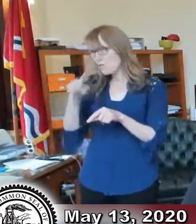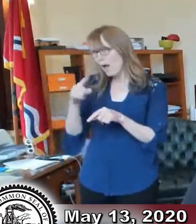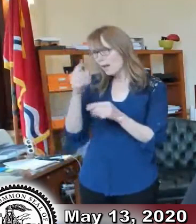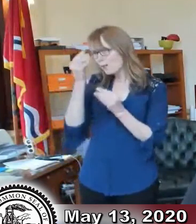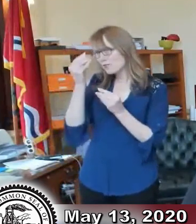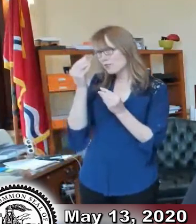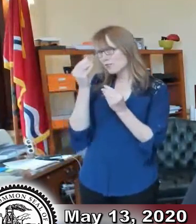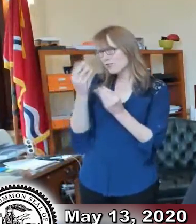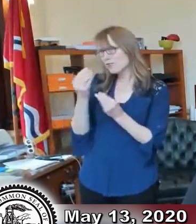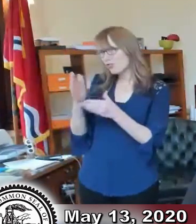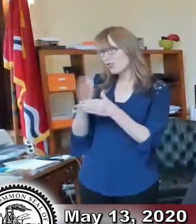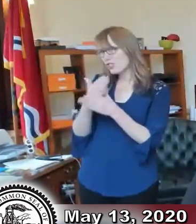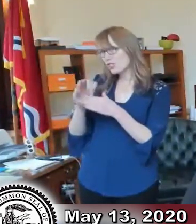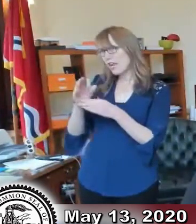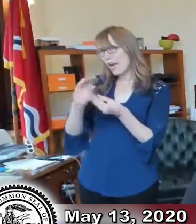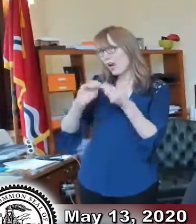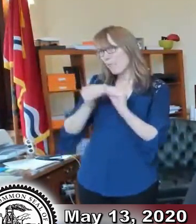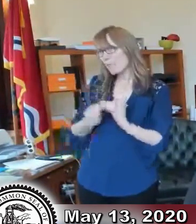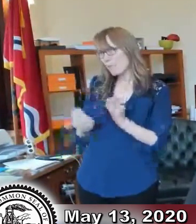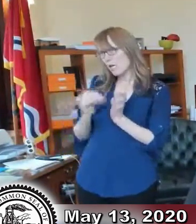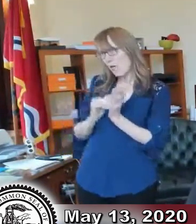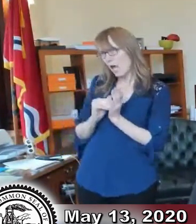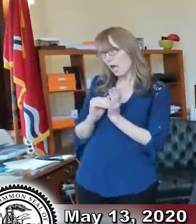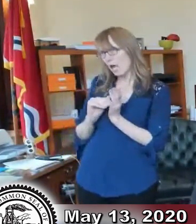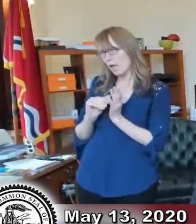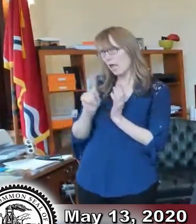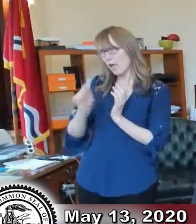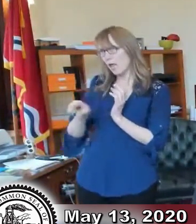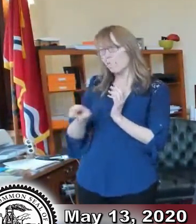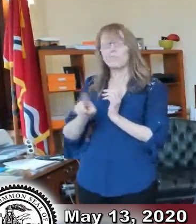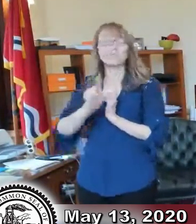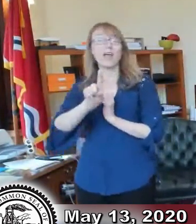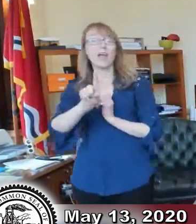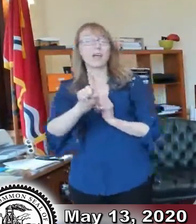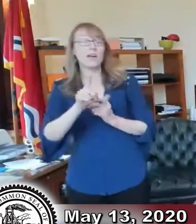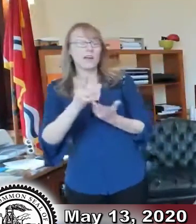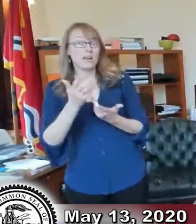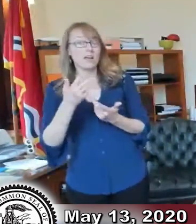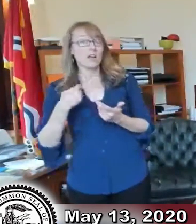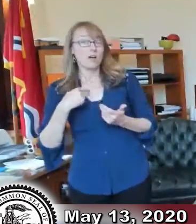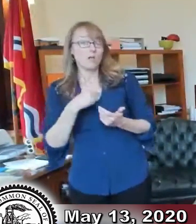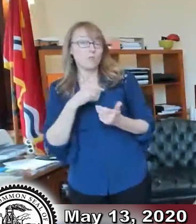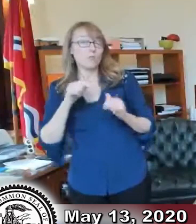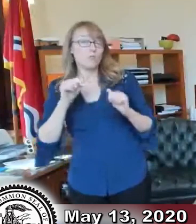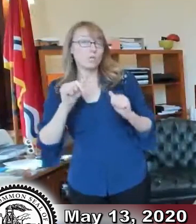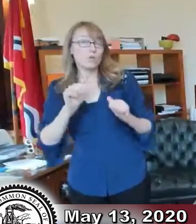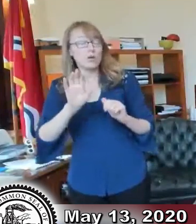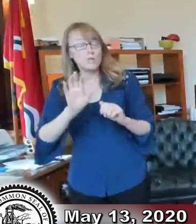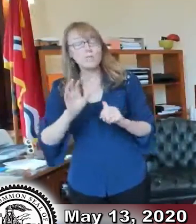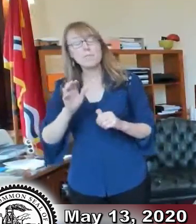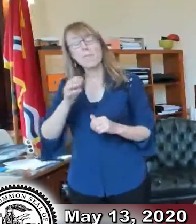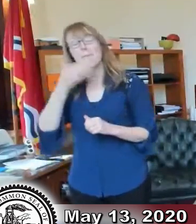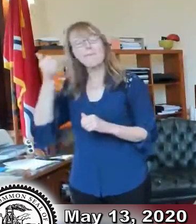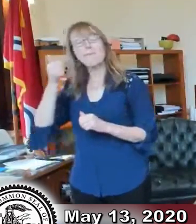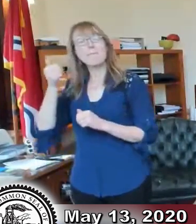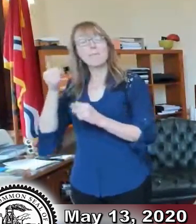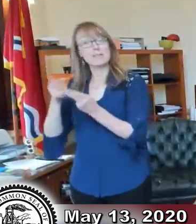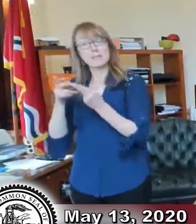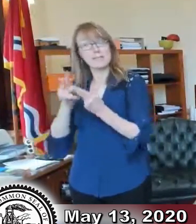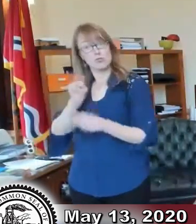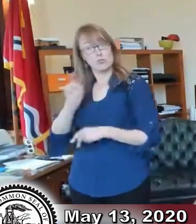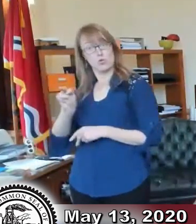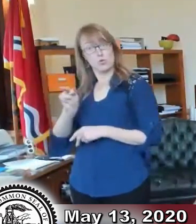Did we post it on? I don't know if we posted today's. The best place to go is the Facebook page for the St.